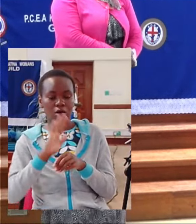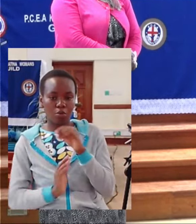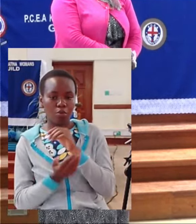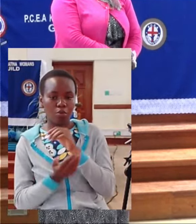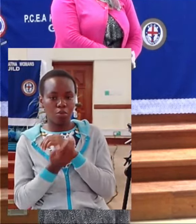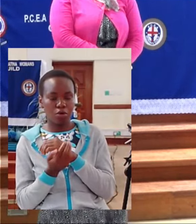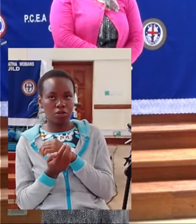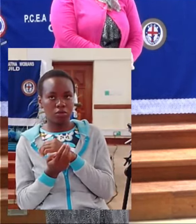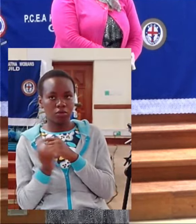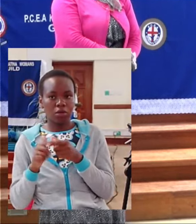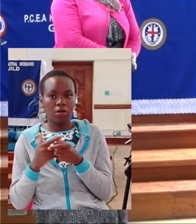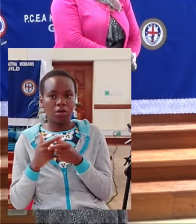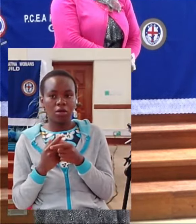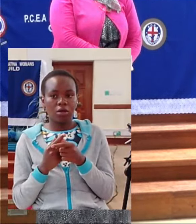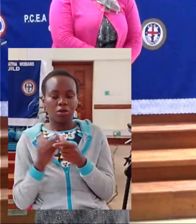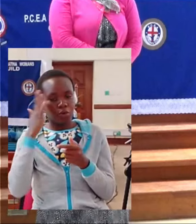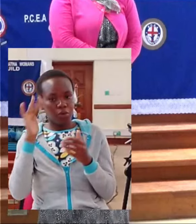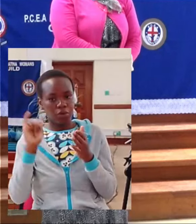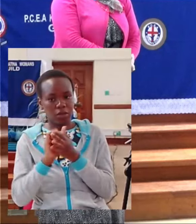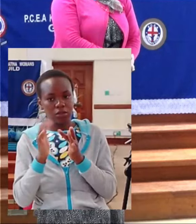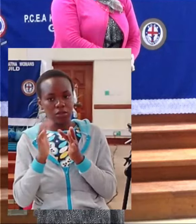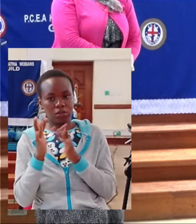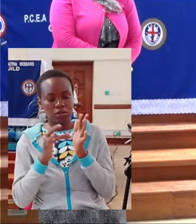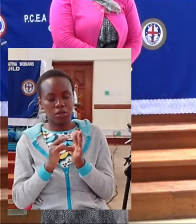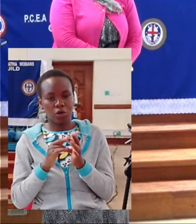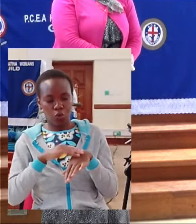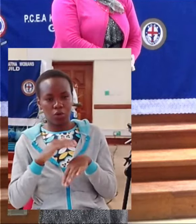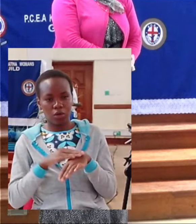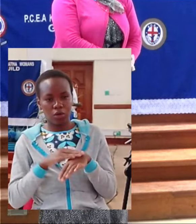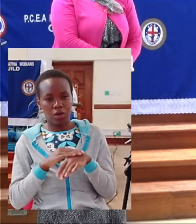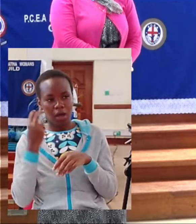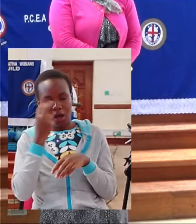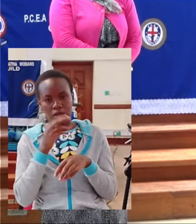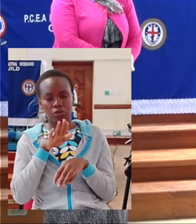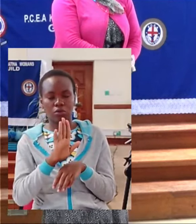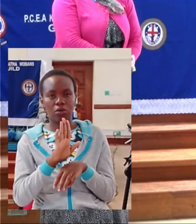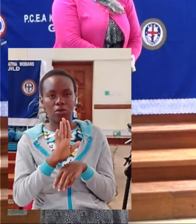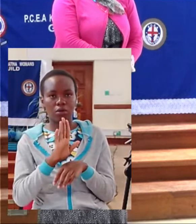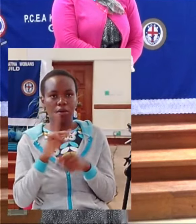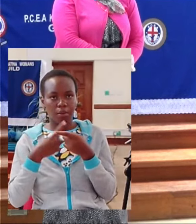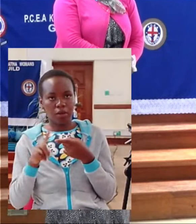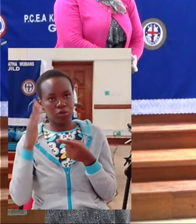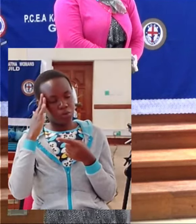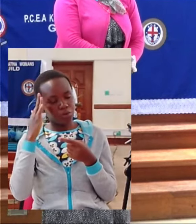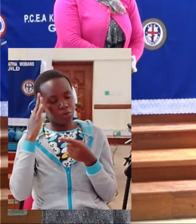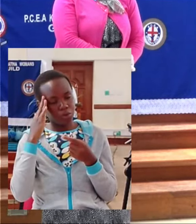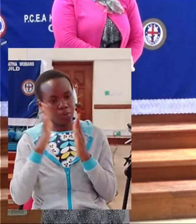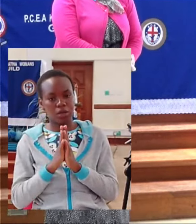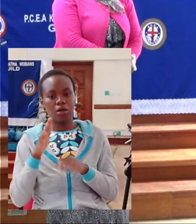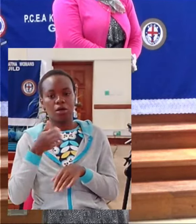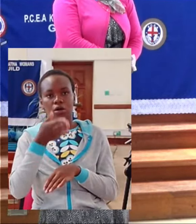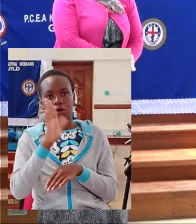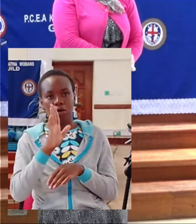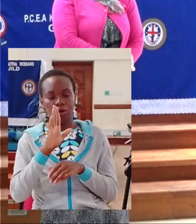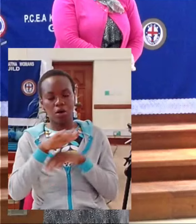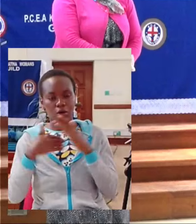rwega mwathani ni tondu wa kumenya Ngai the witu tutiriagiriru maithoine maku baba tukahoya Ngai the witu tore